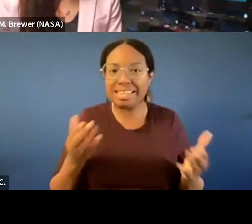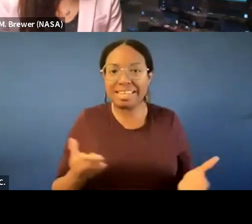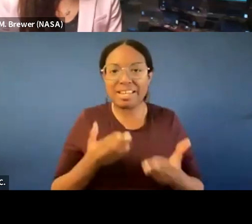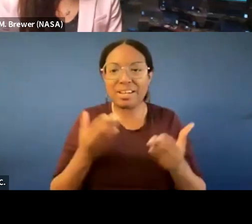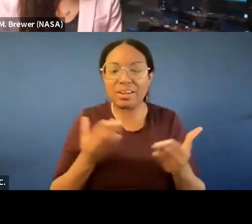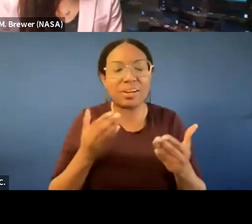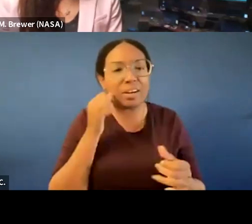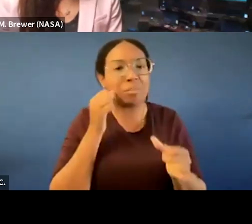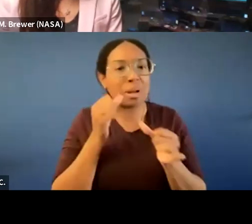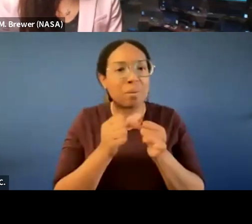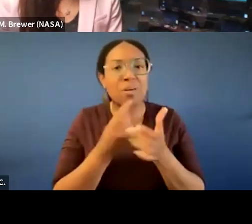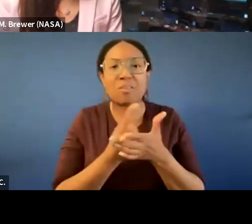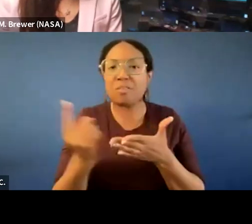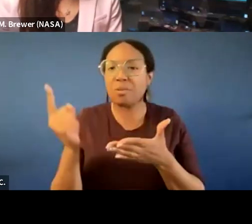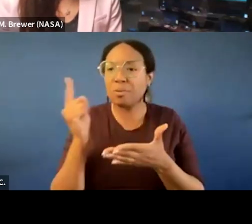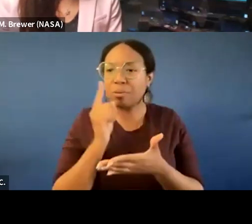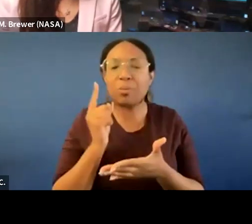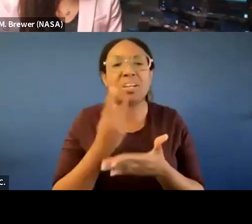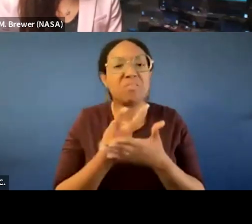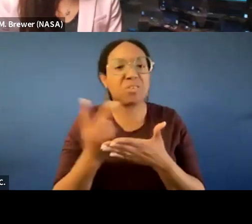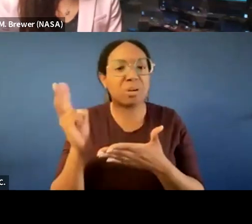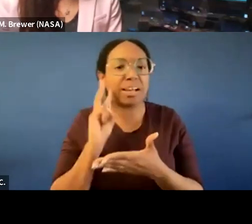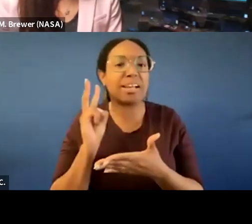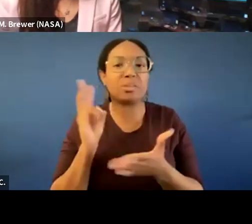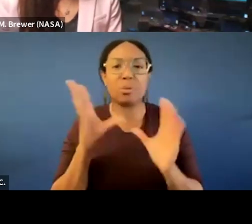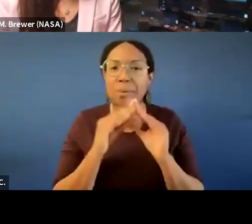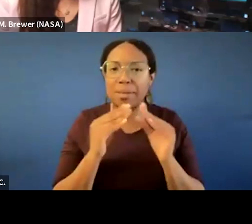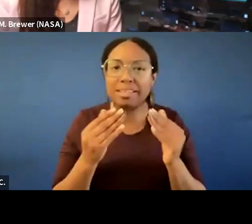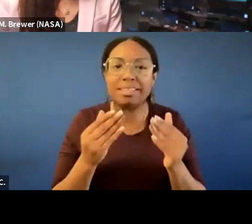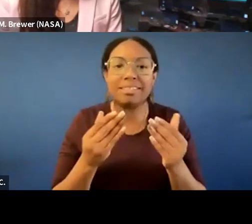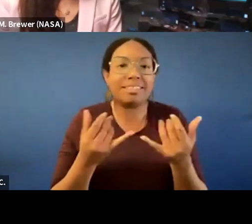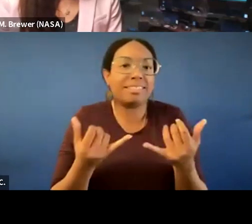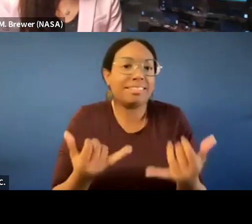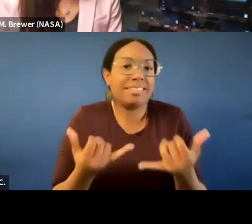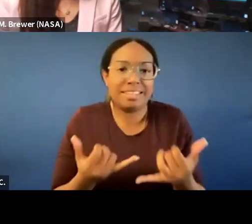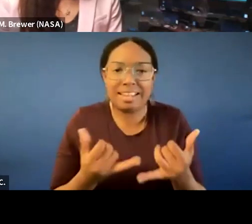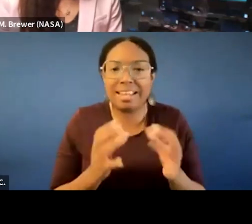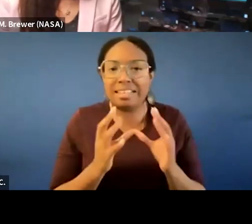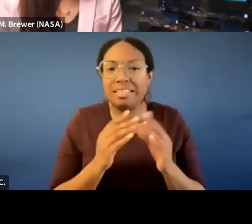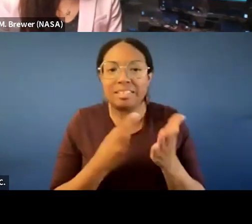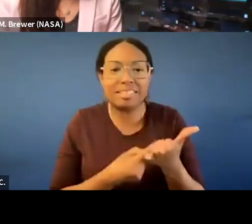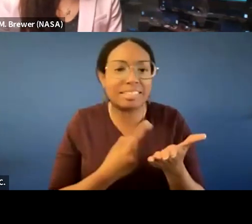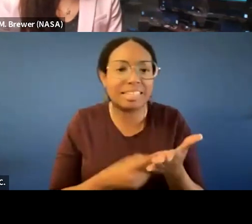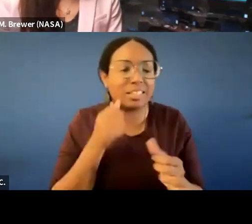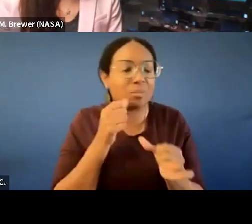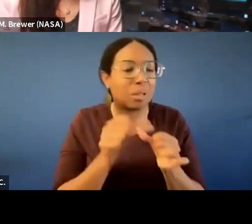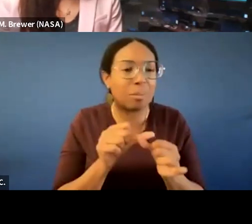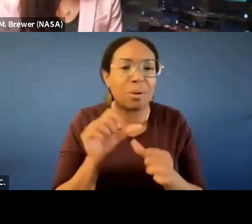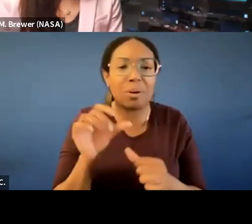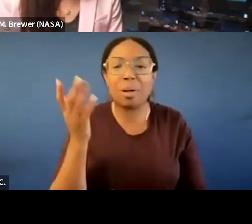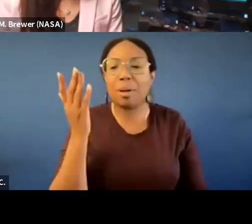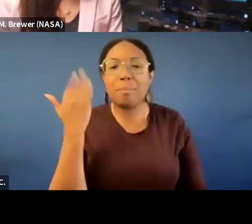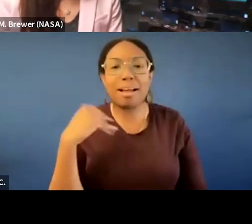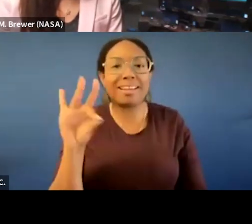weeks ago about the glass ceiling. I remember when you were talking about the 80s and that term coming out and discussing that with